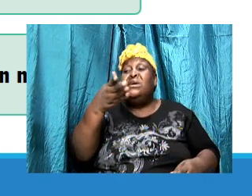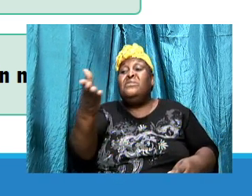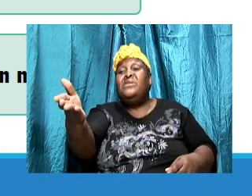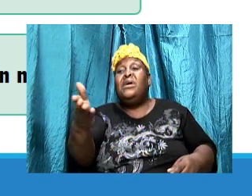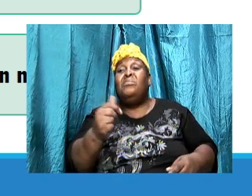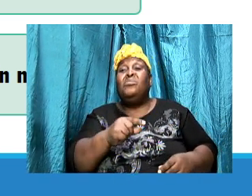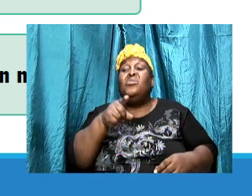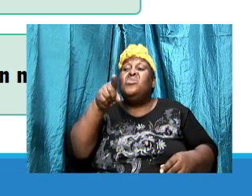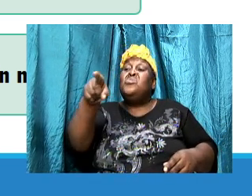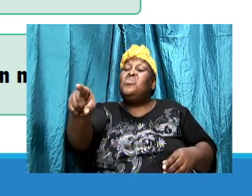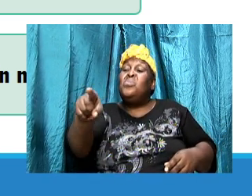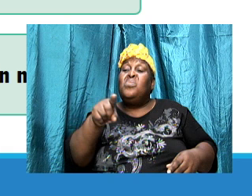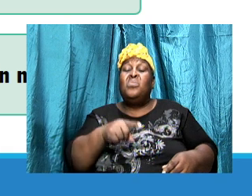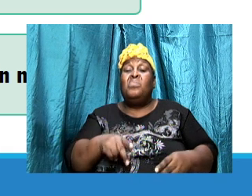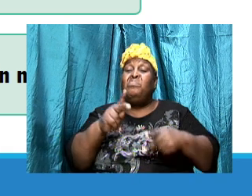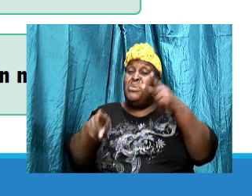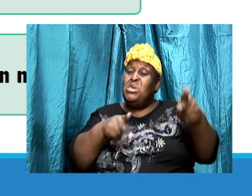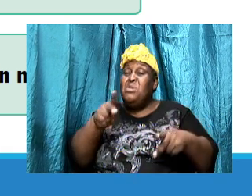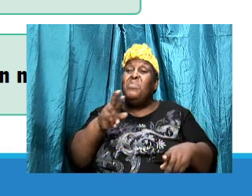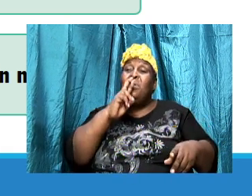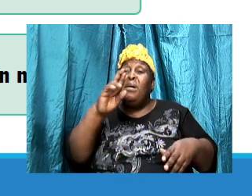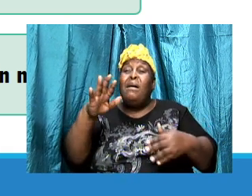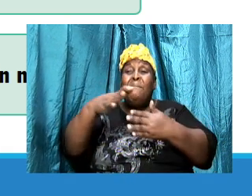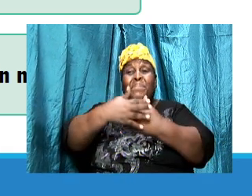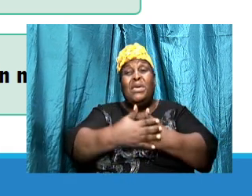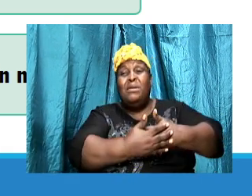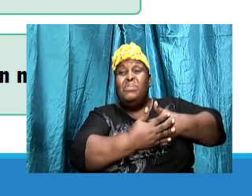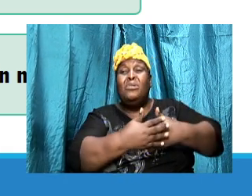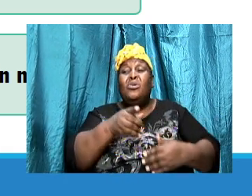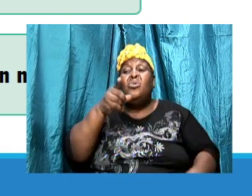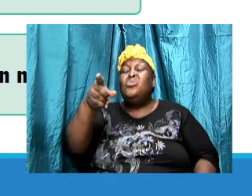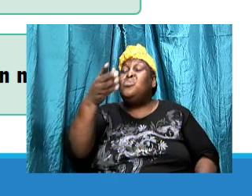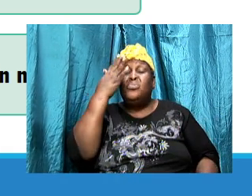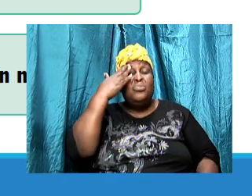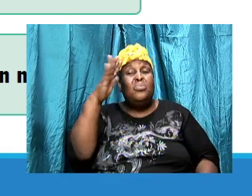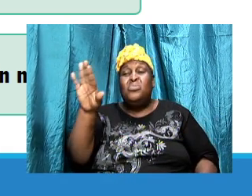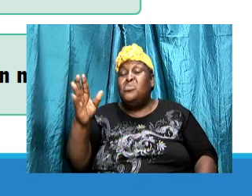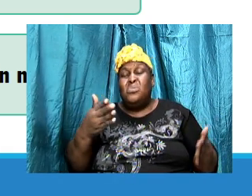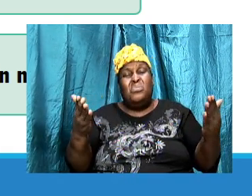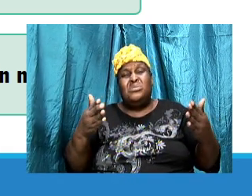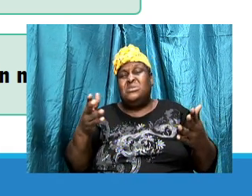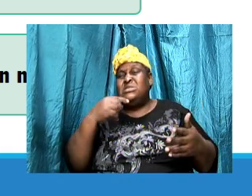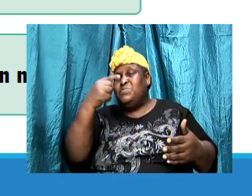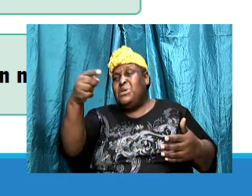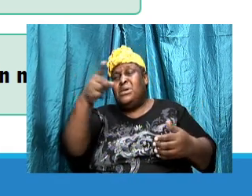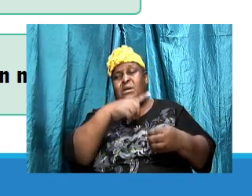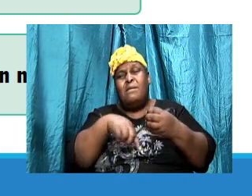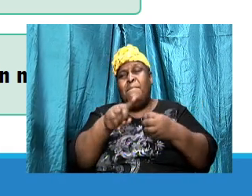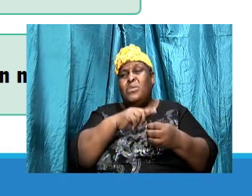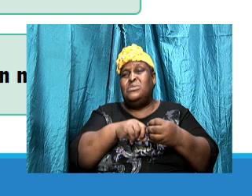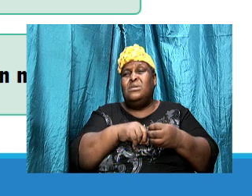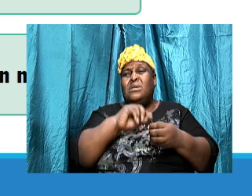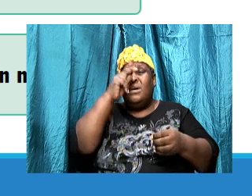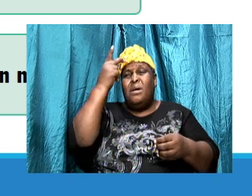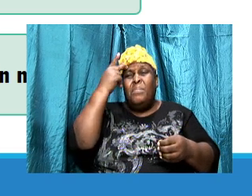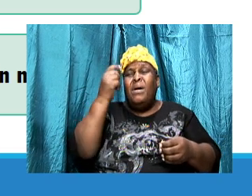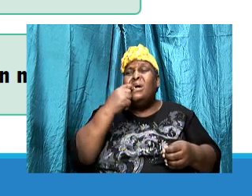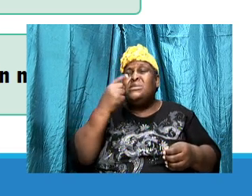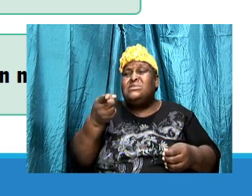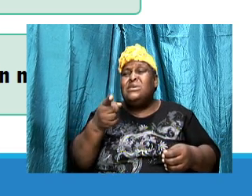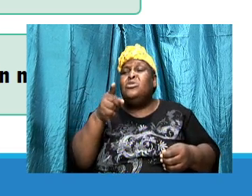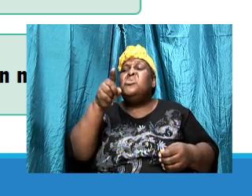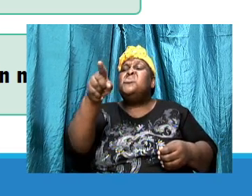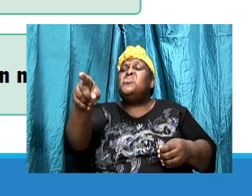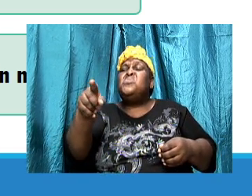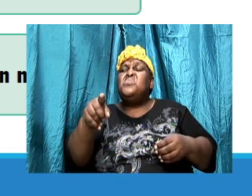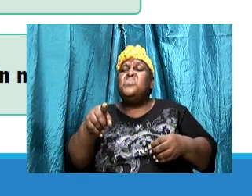really babes. You know, you guys don't know what you're talking about." He said, "Look here, you guys walk